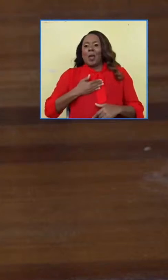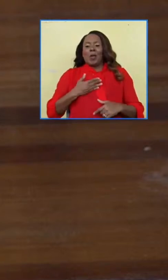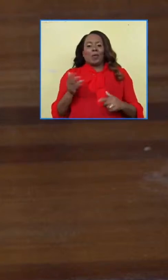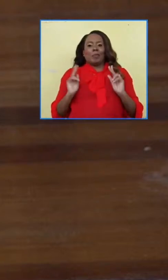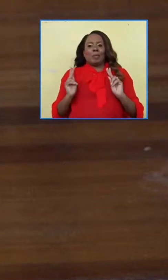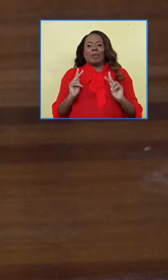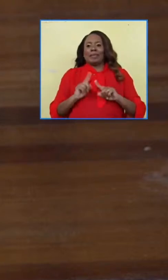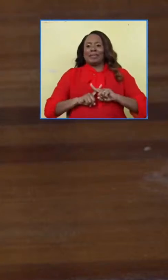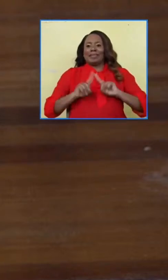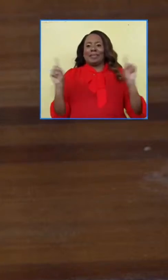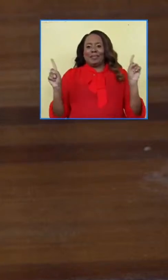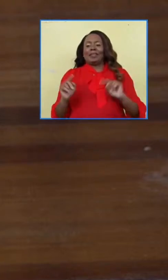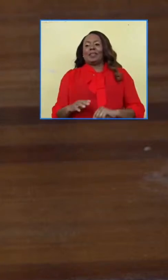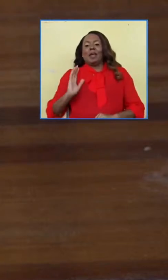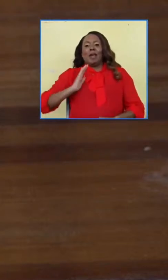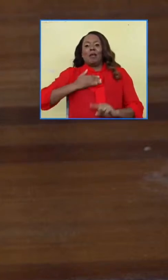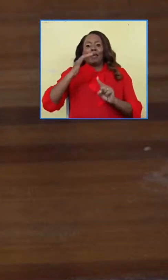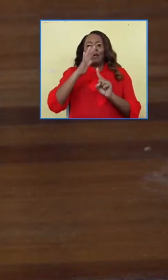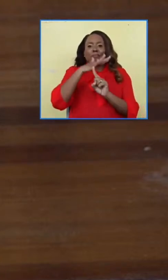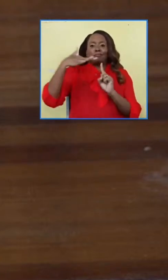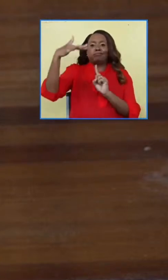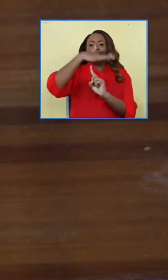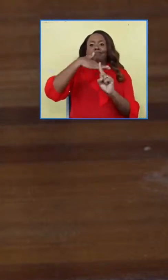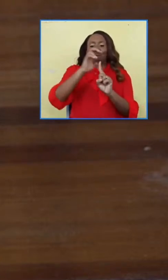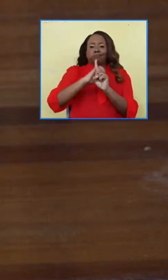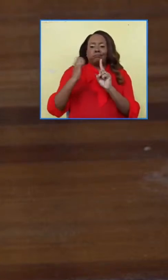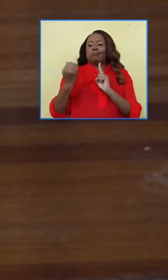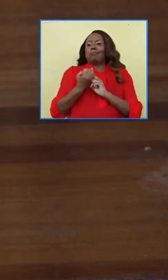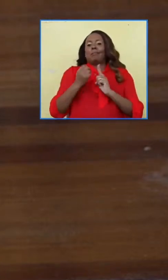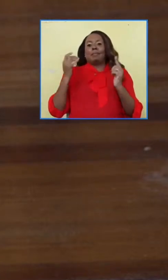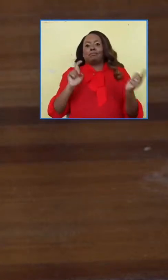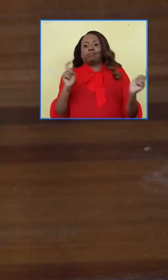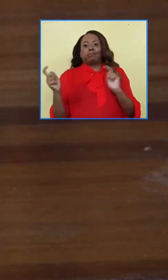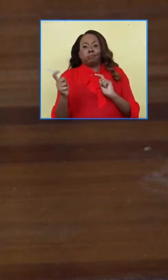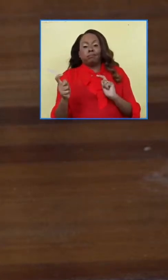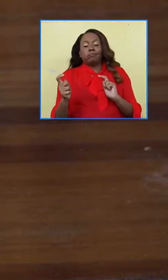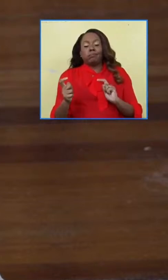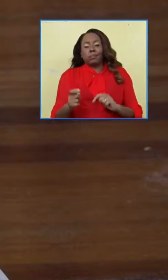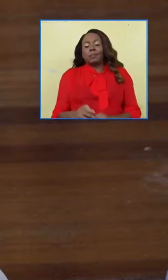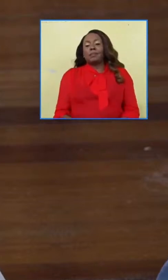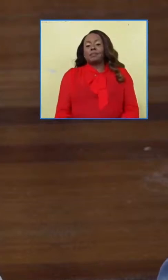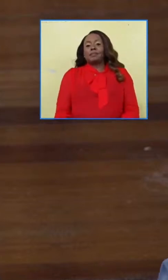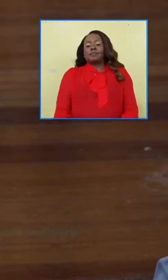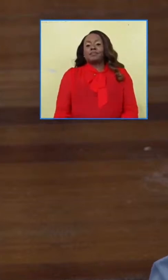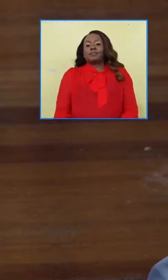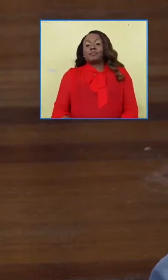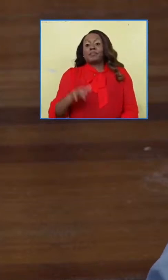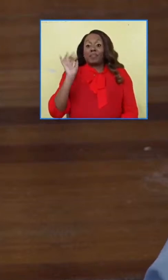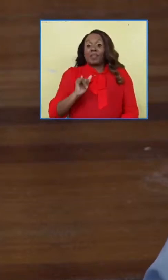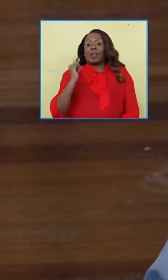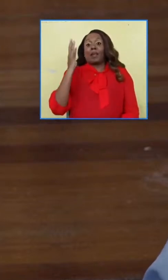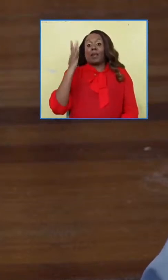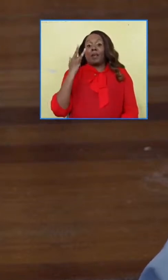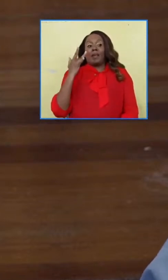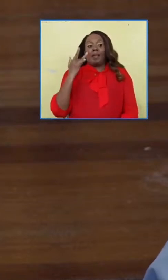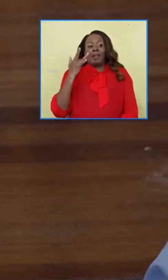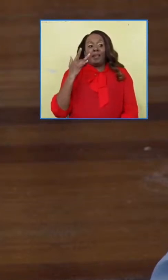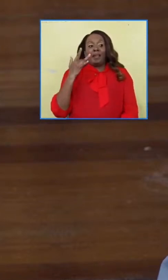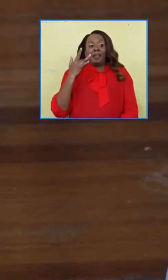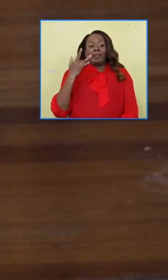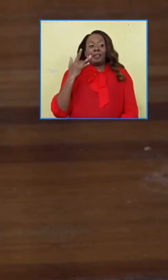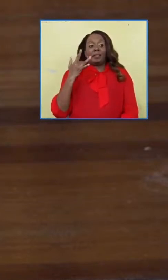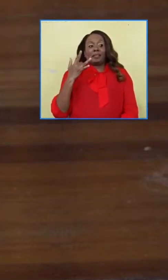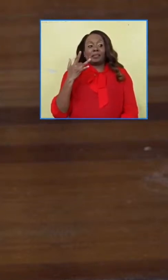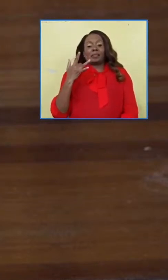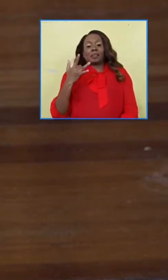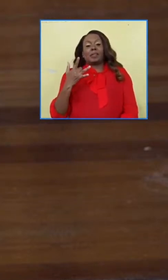our environment has made that system completely obsolete. This is why we say that this